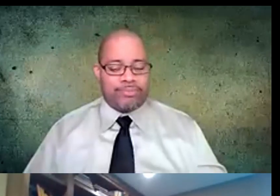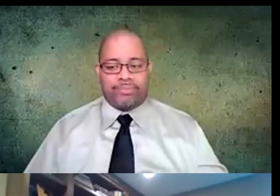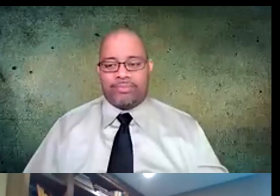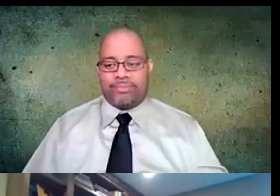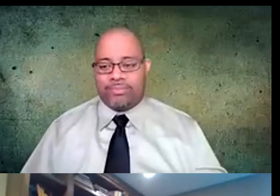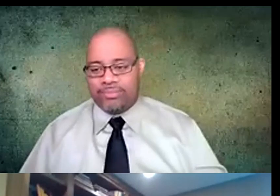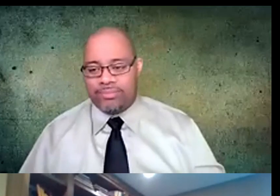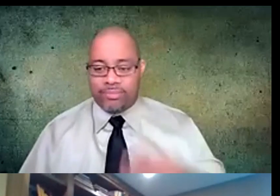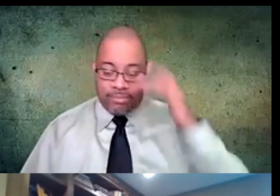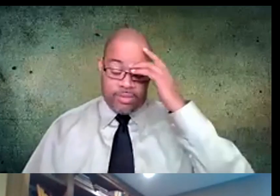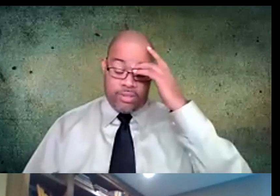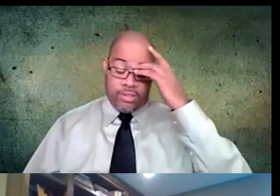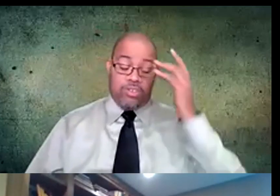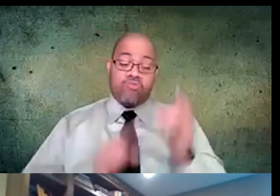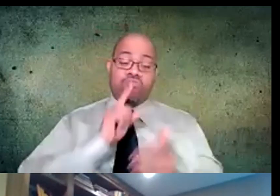It's really